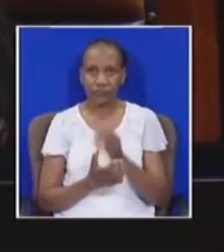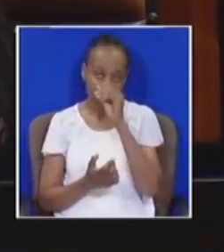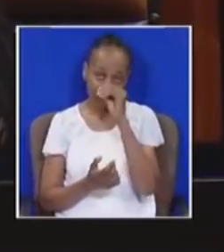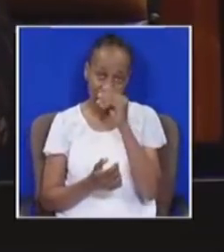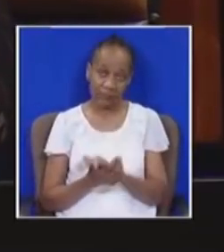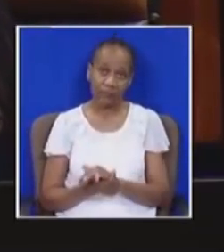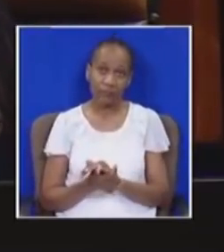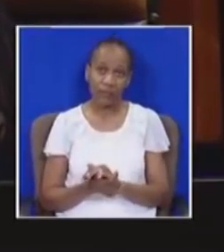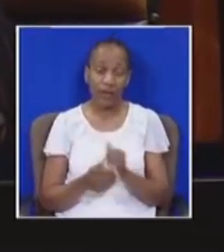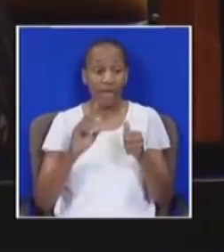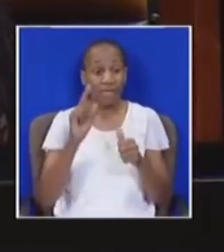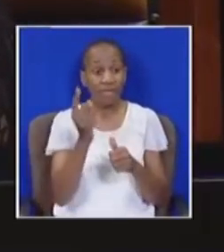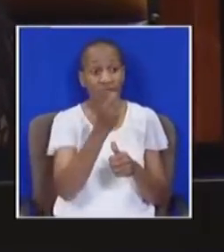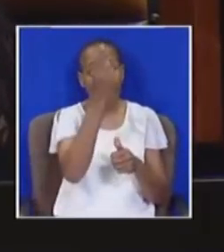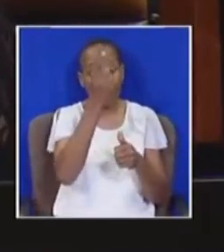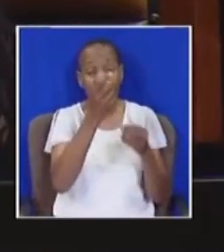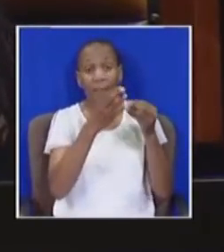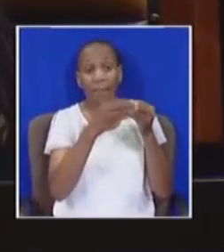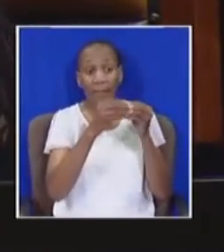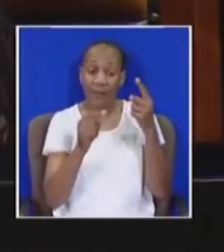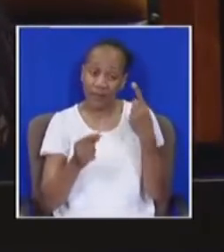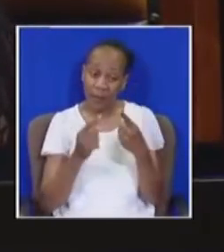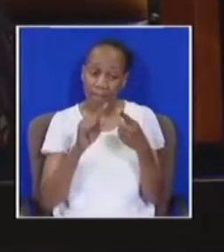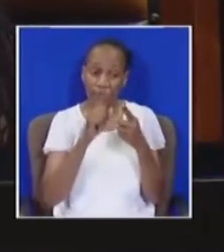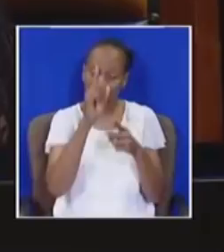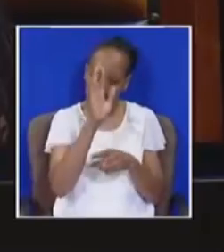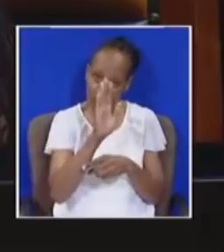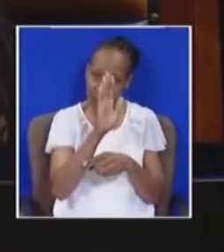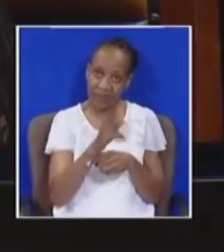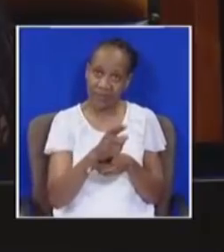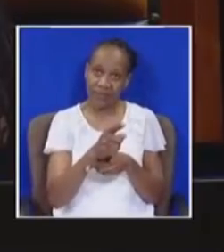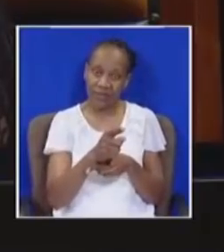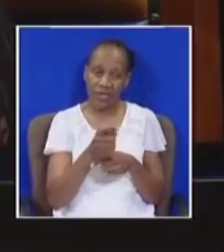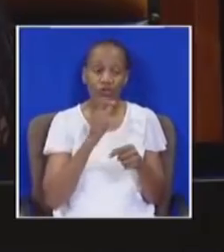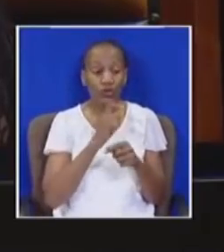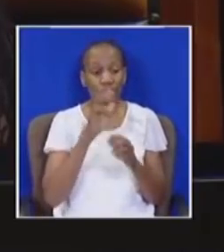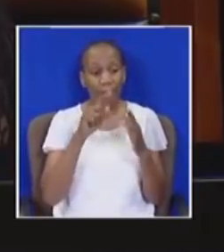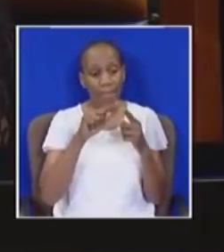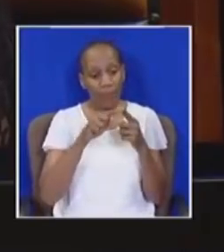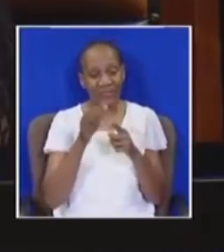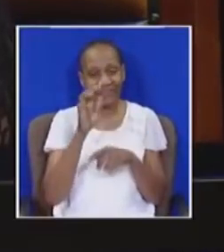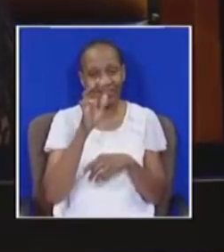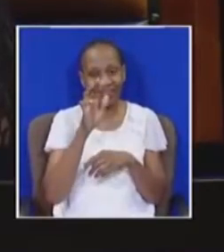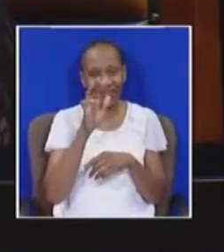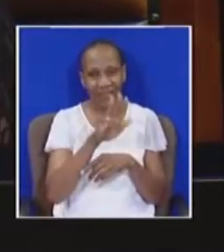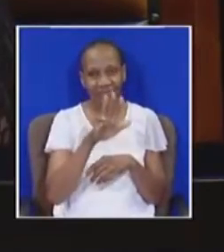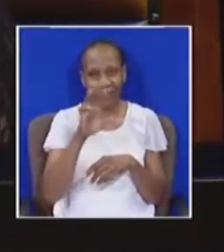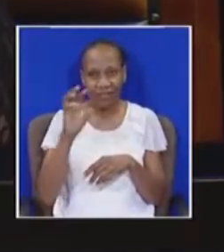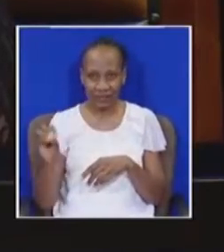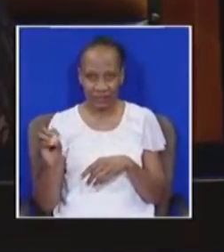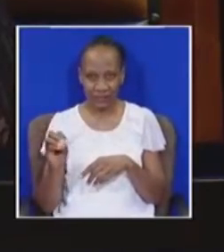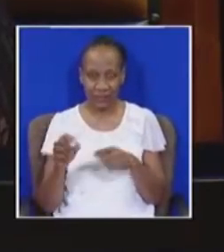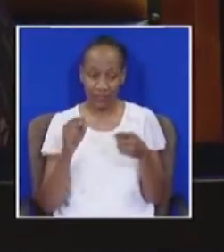who raised the point of order in the beginning relied on point 90, which really is about